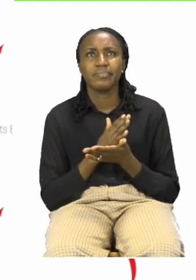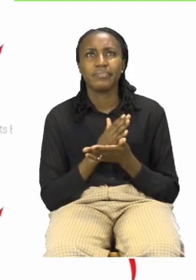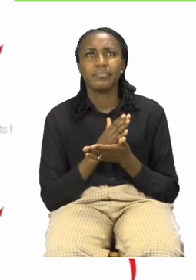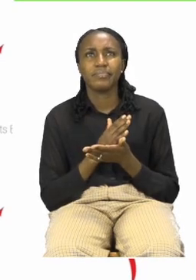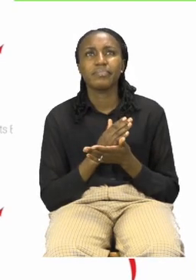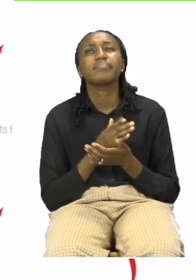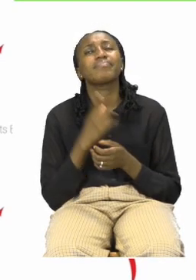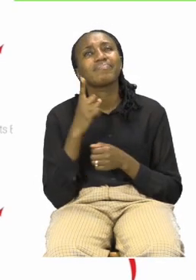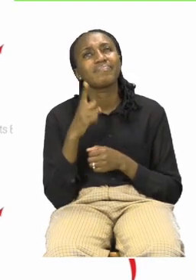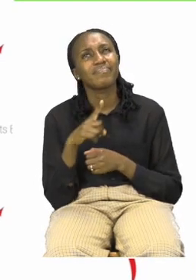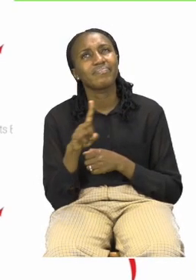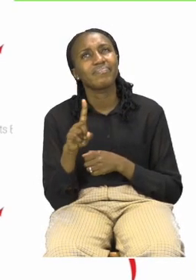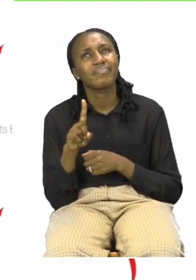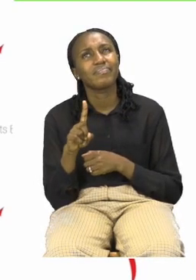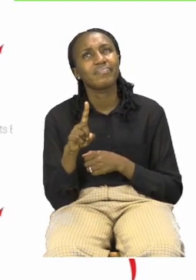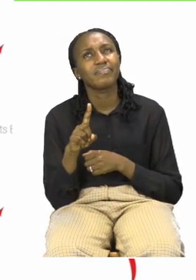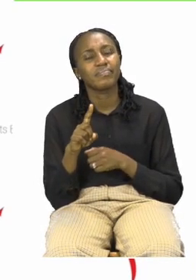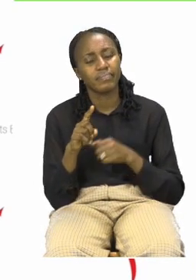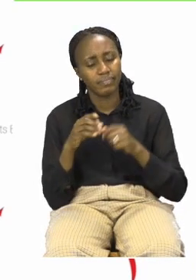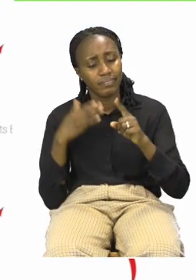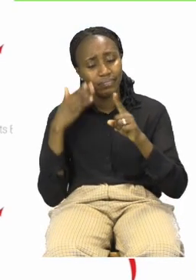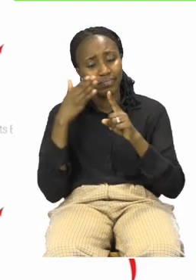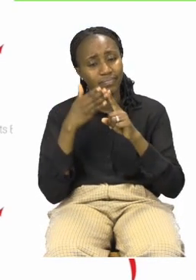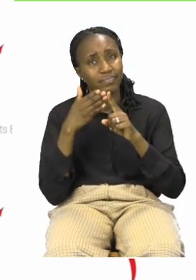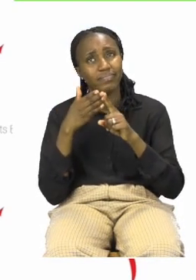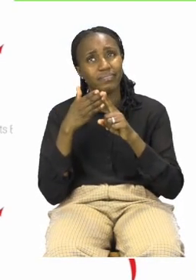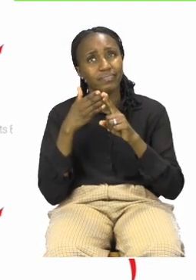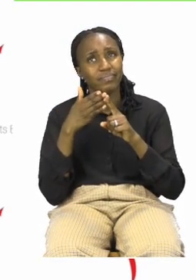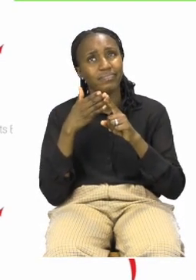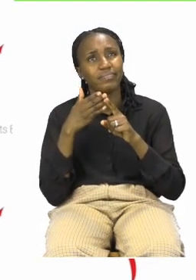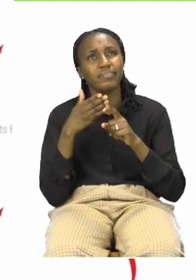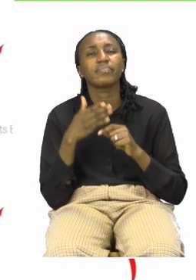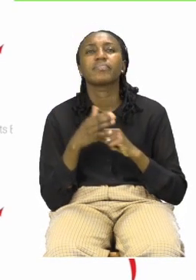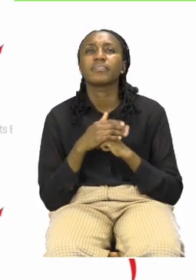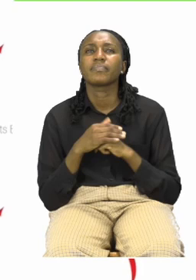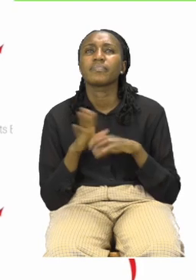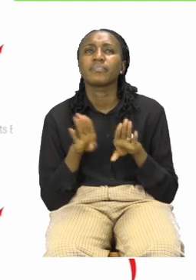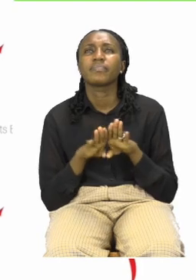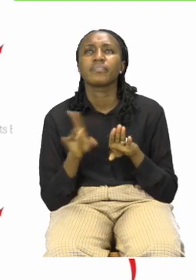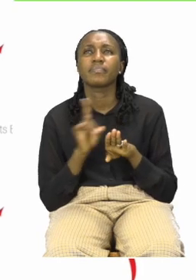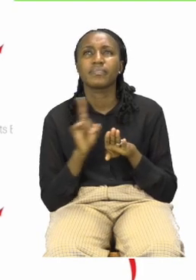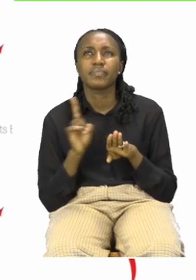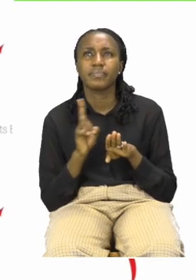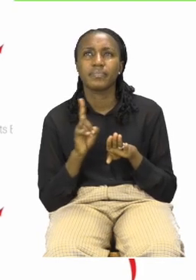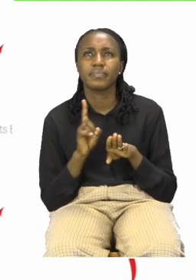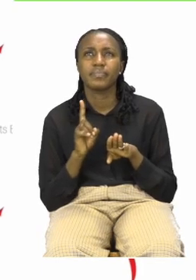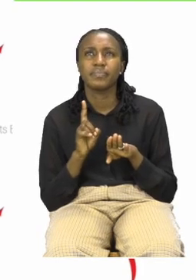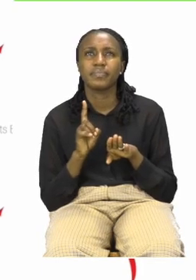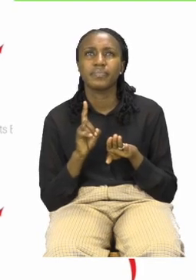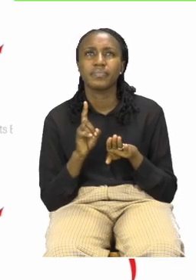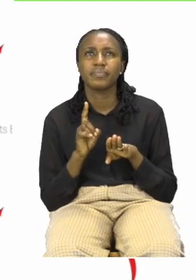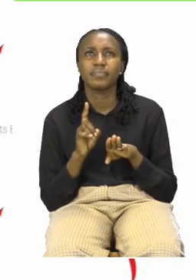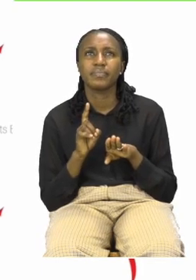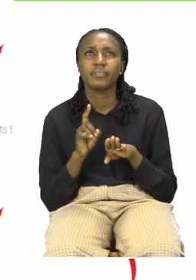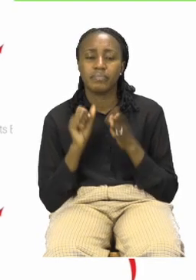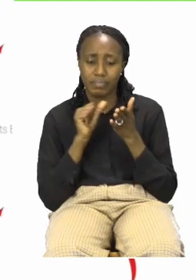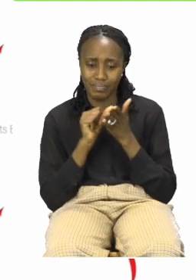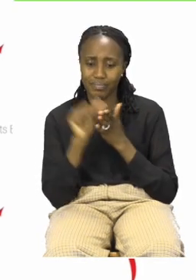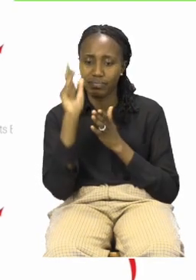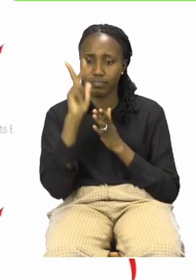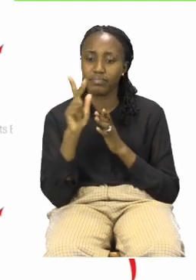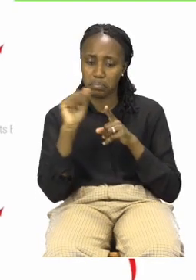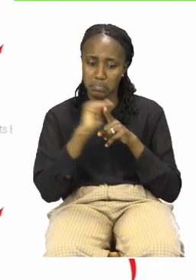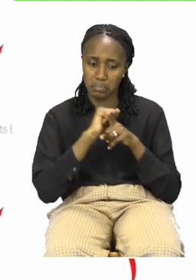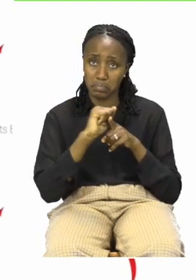but going forward, what we've done is that we are paying coaches in